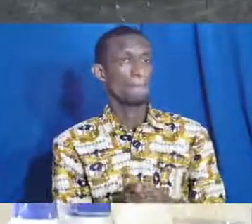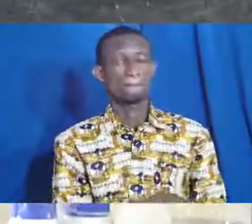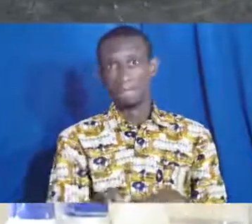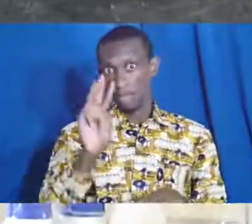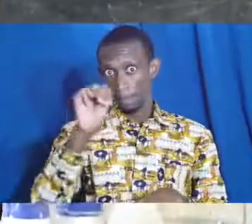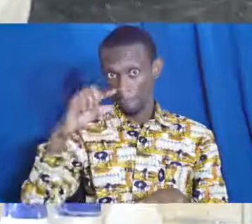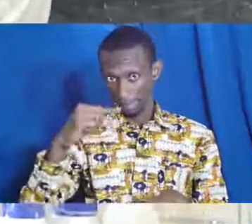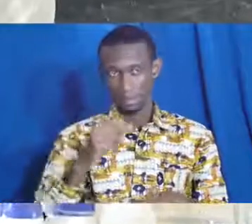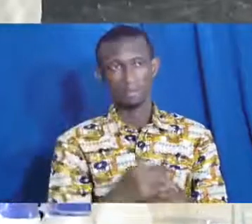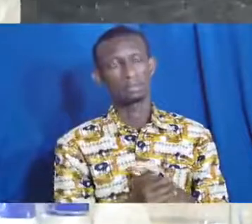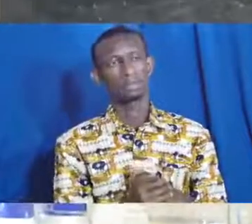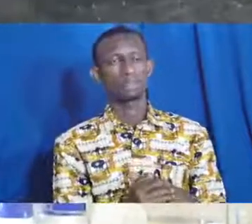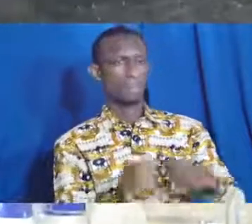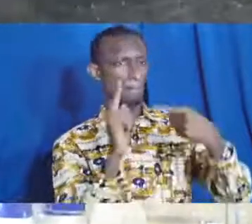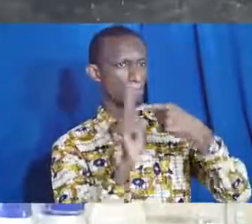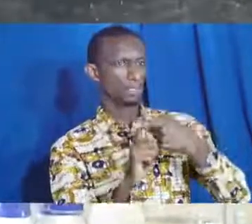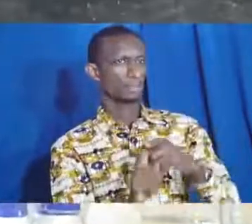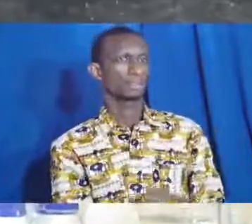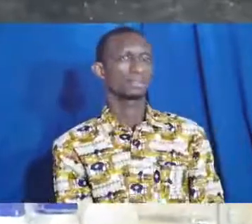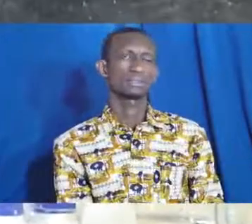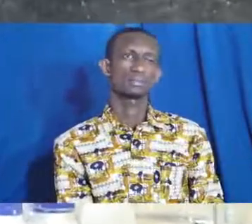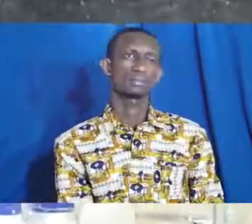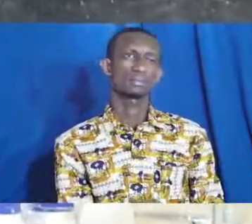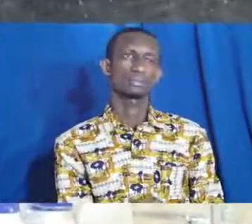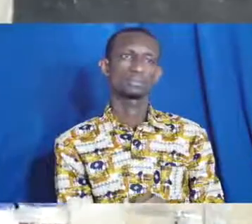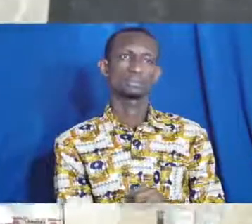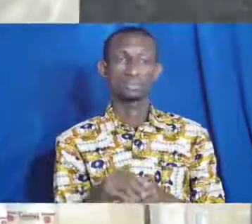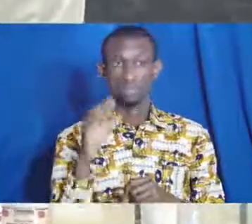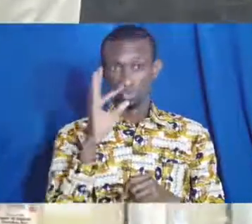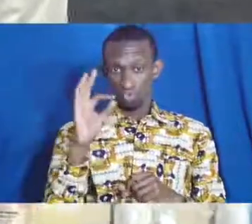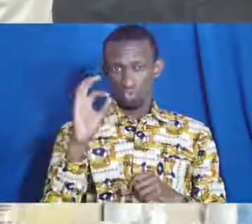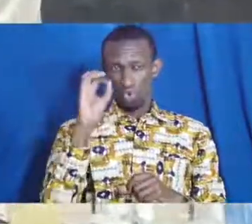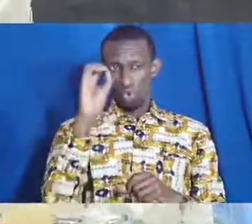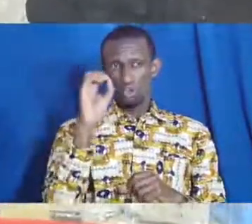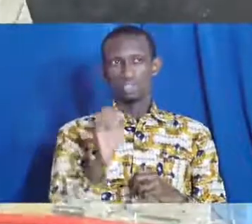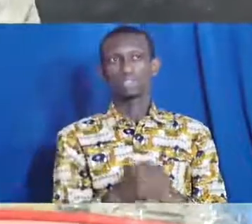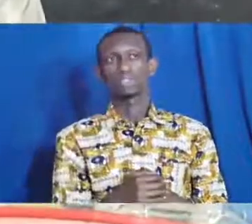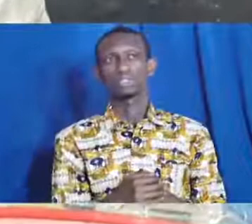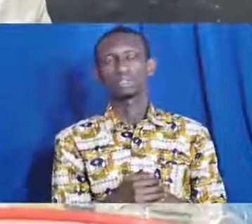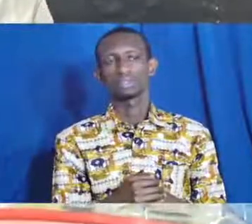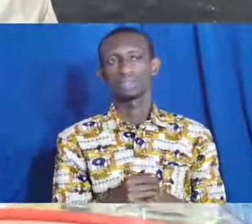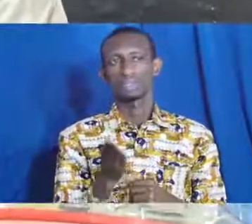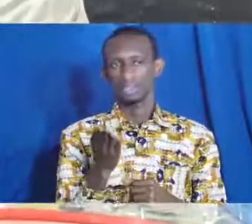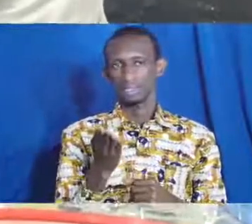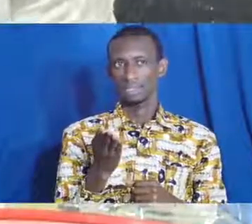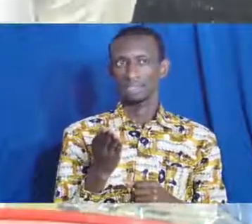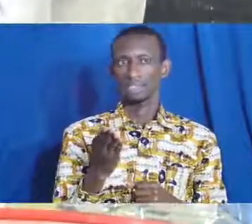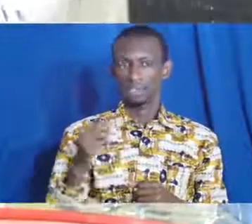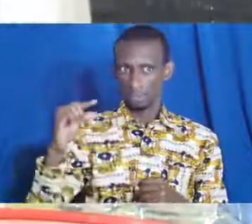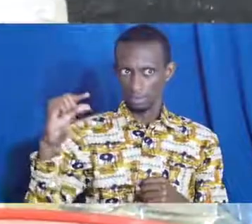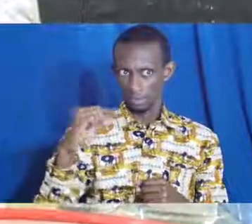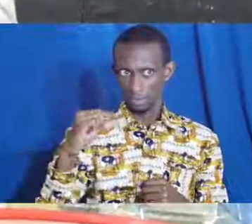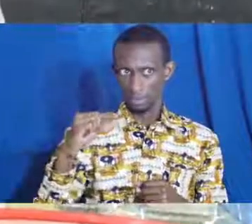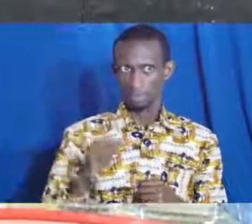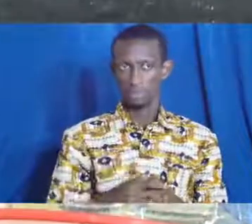with oxygen. This is the gas, the solid, and this one will give magnesium oxide.